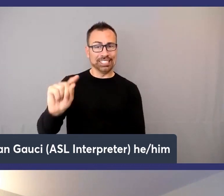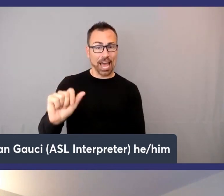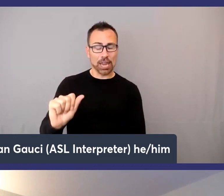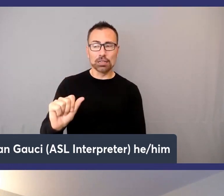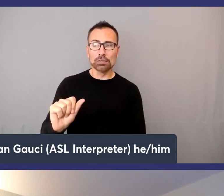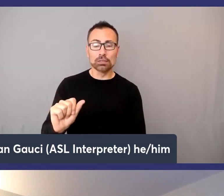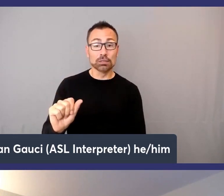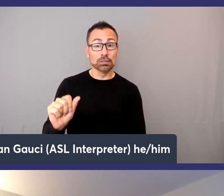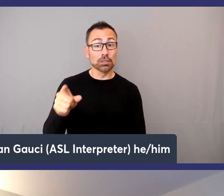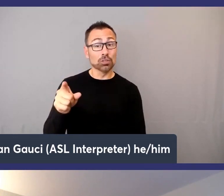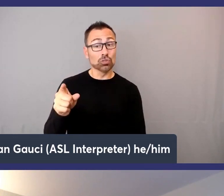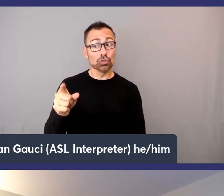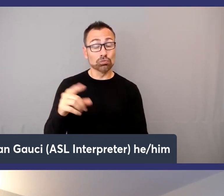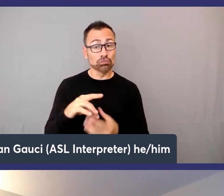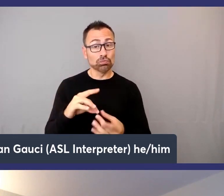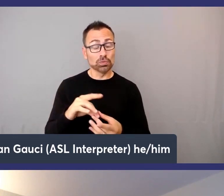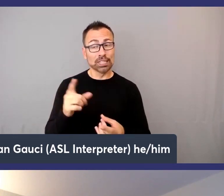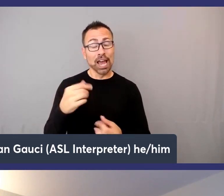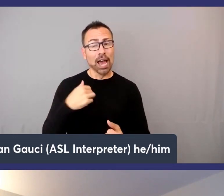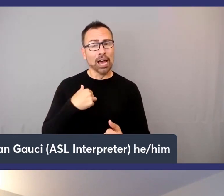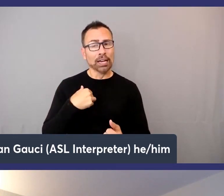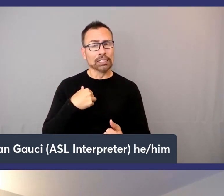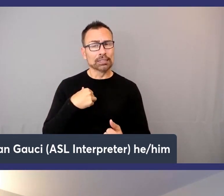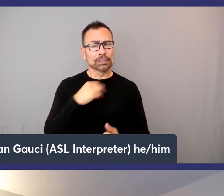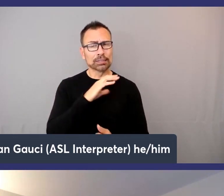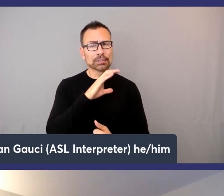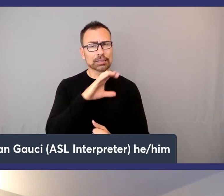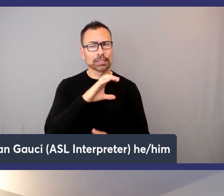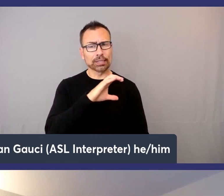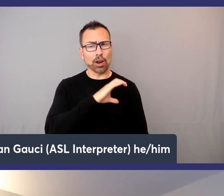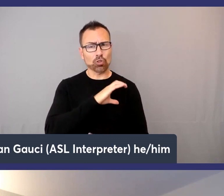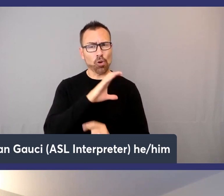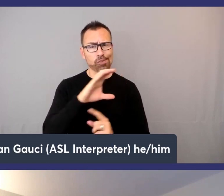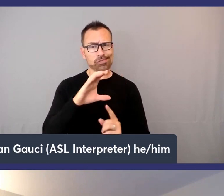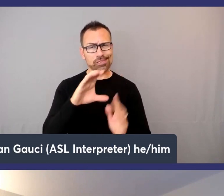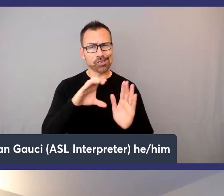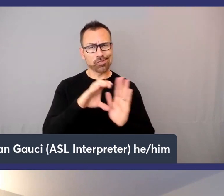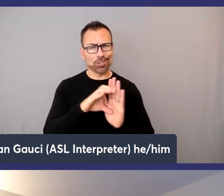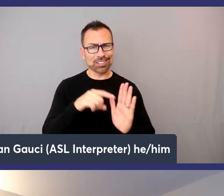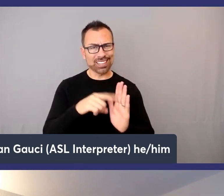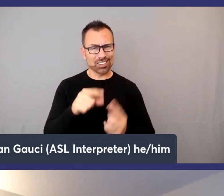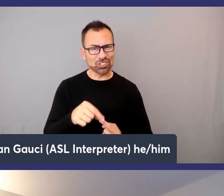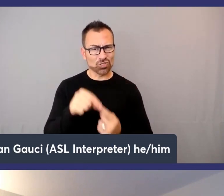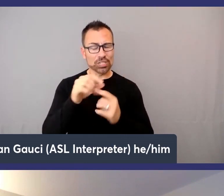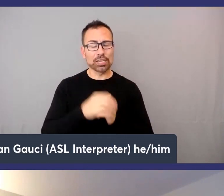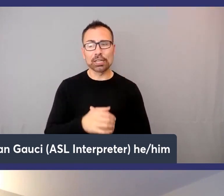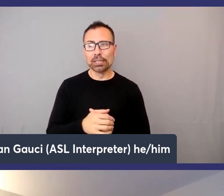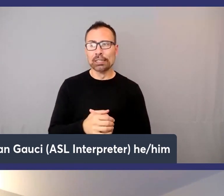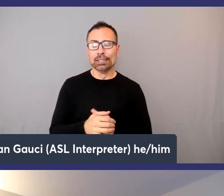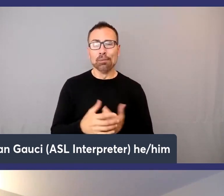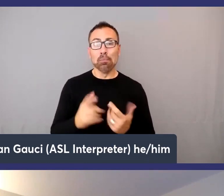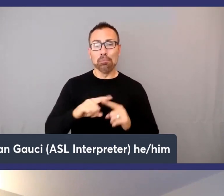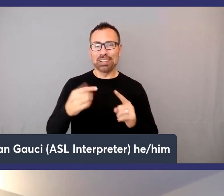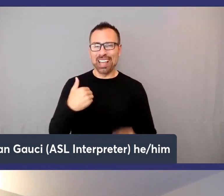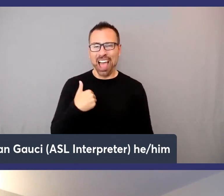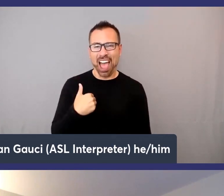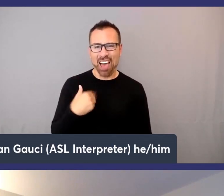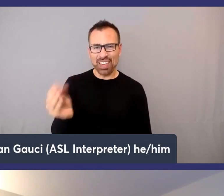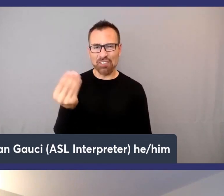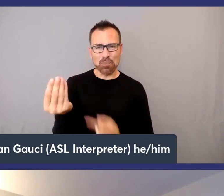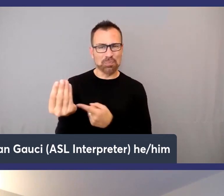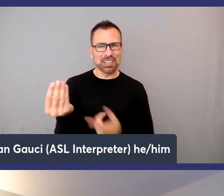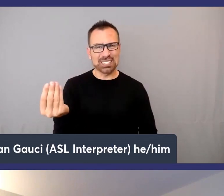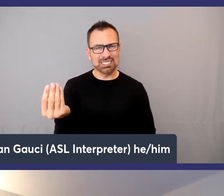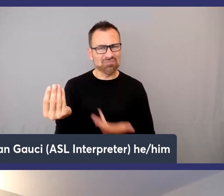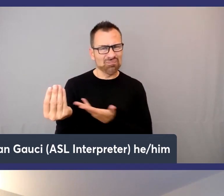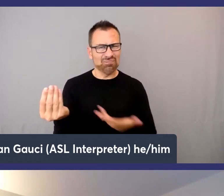unique characteristics. It doesn't really make sense to have geospatial data just as geospatial data. It has to be put into the context